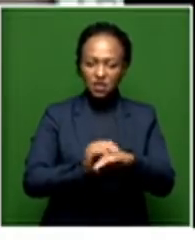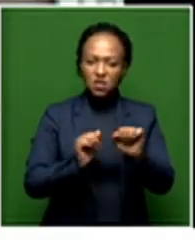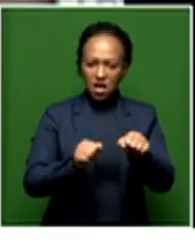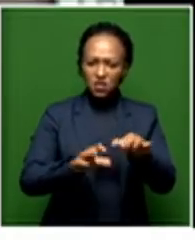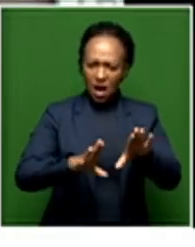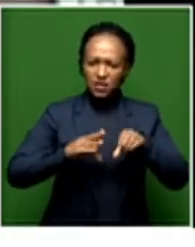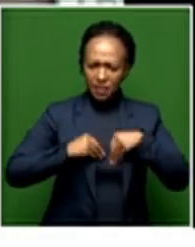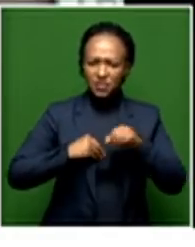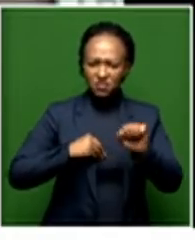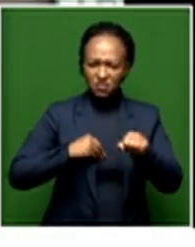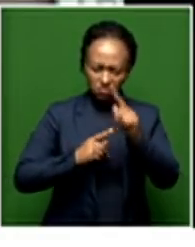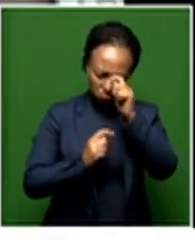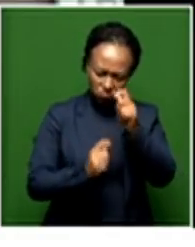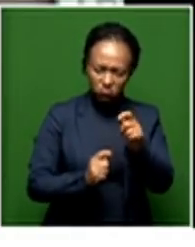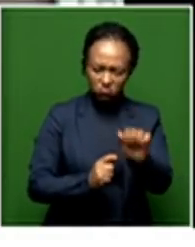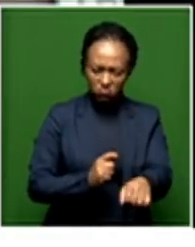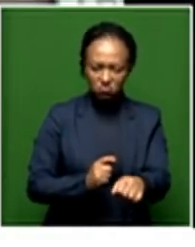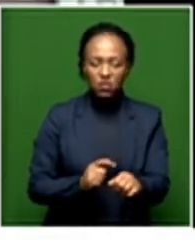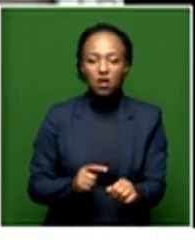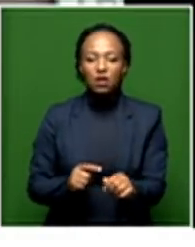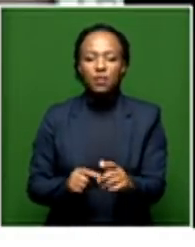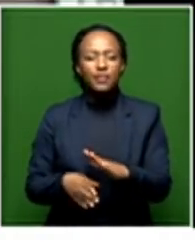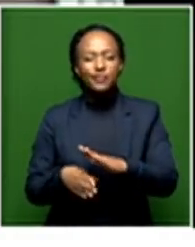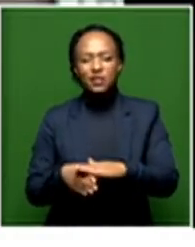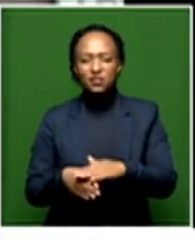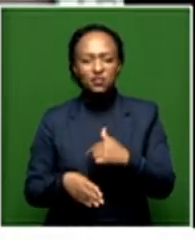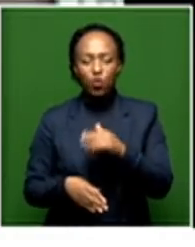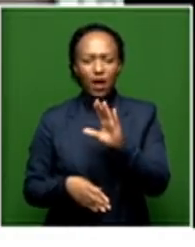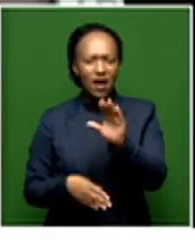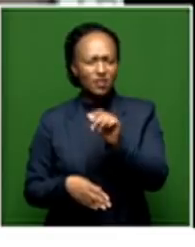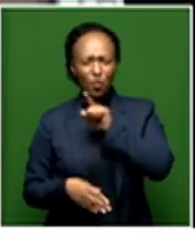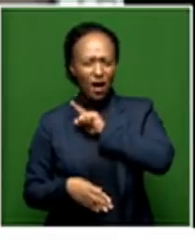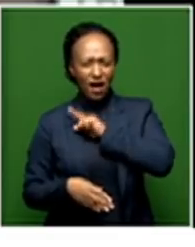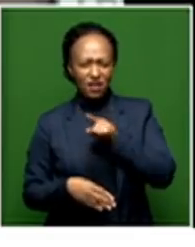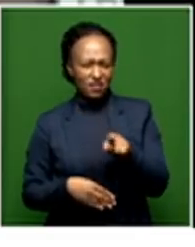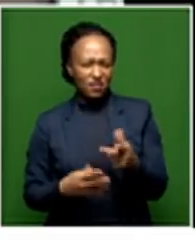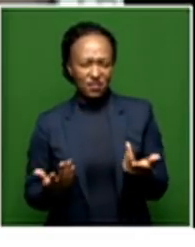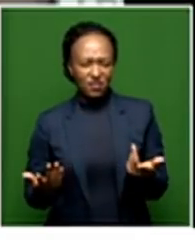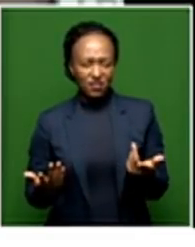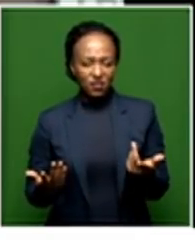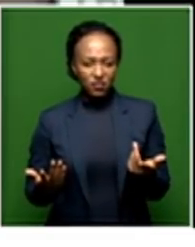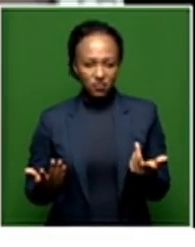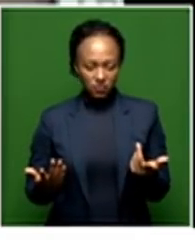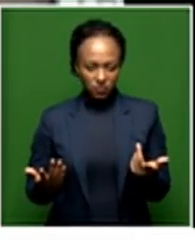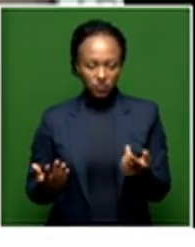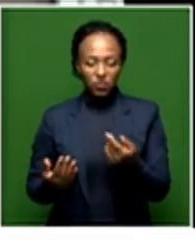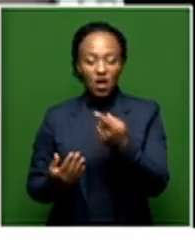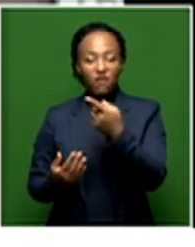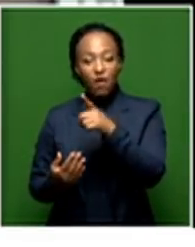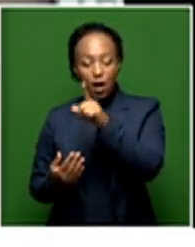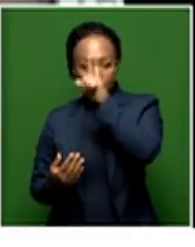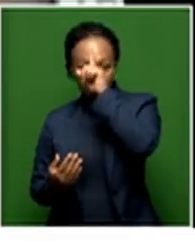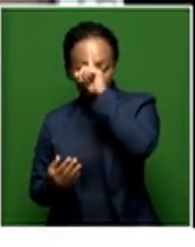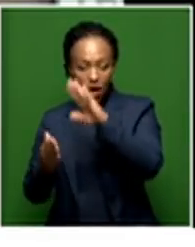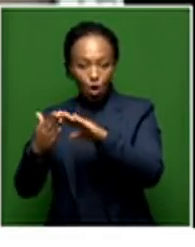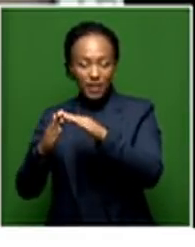recognized. And the reason, if one could ask, why do we do that? For the indigenous community, the Black